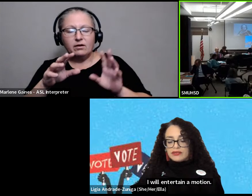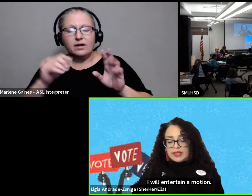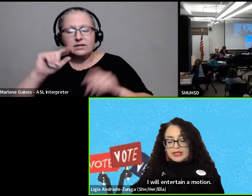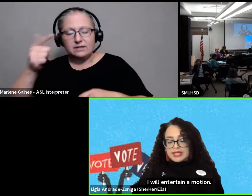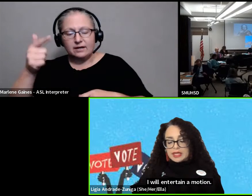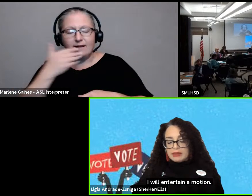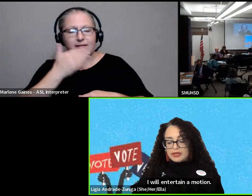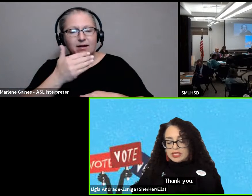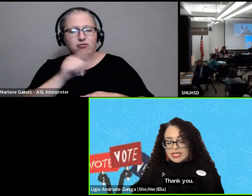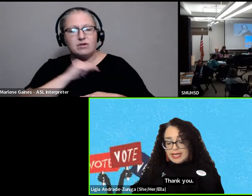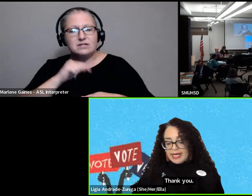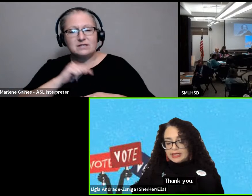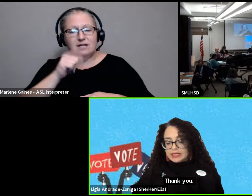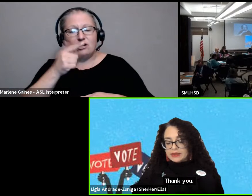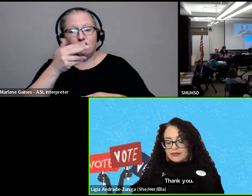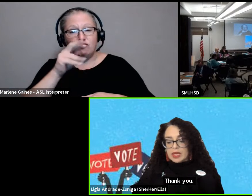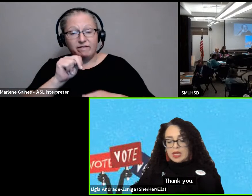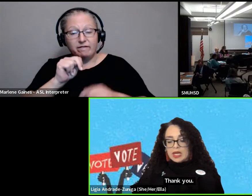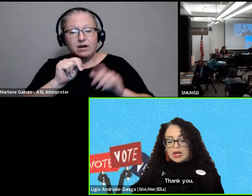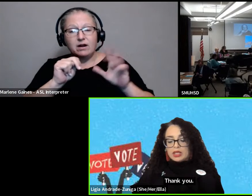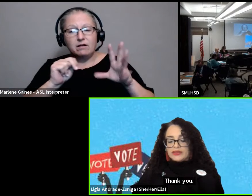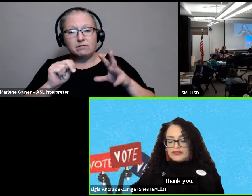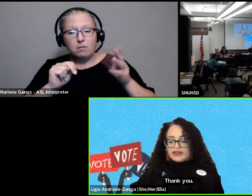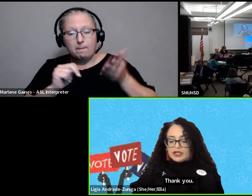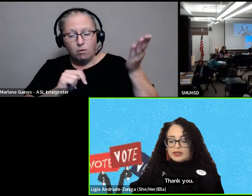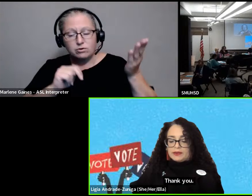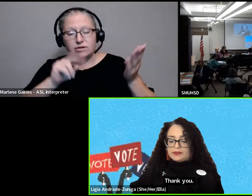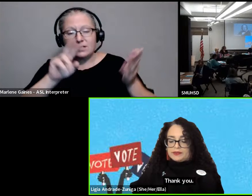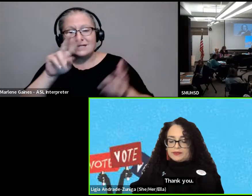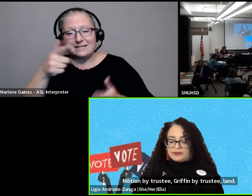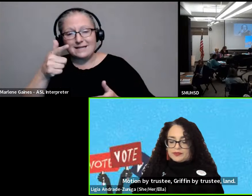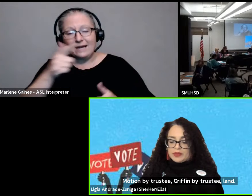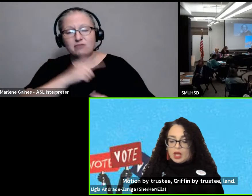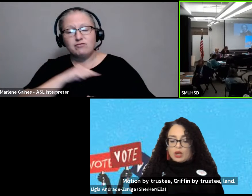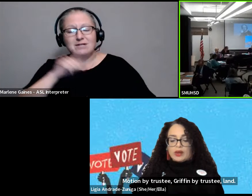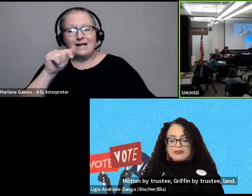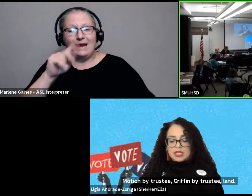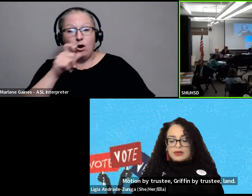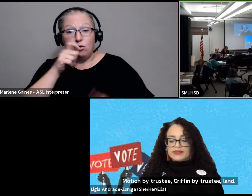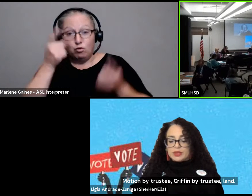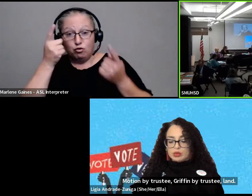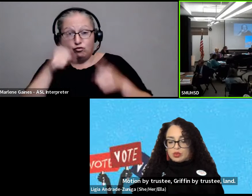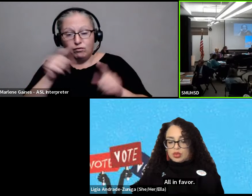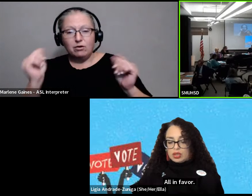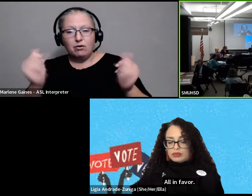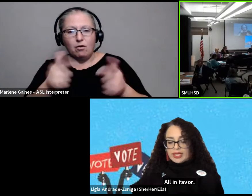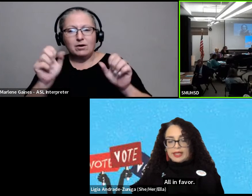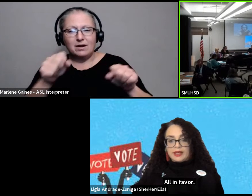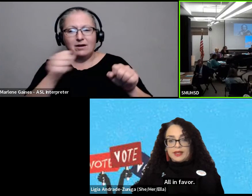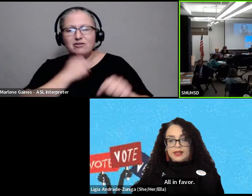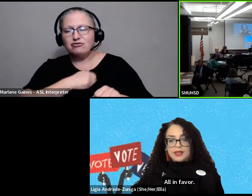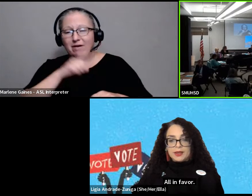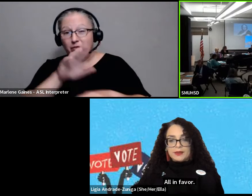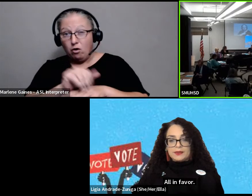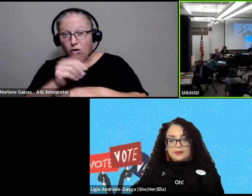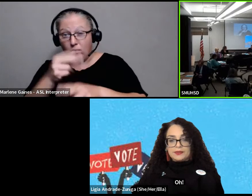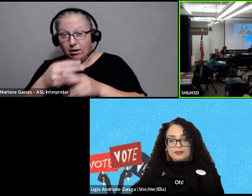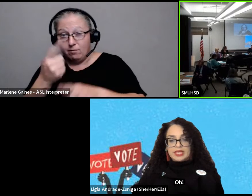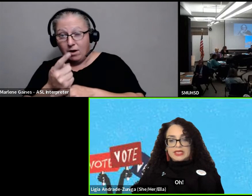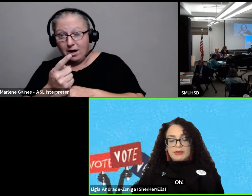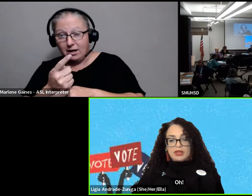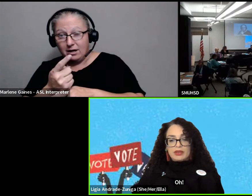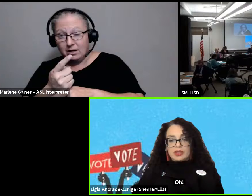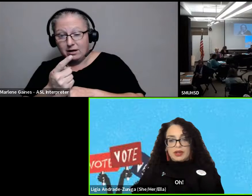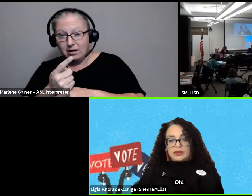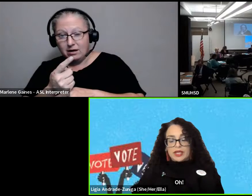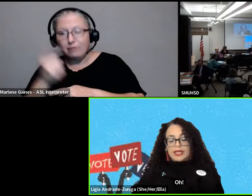trustee Griffin, second by trustee Land. All in favor? Aye. Oh, Aye. I'm sorry, I have to do a roll call, right?